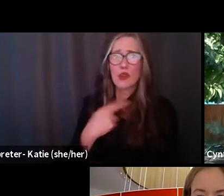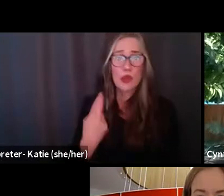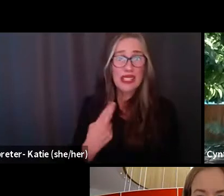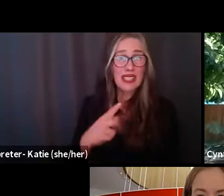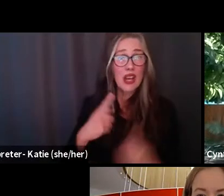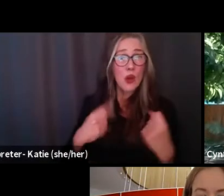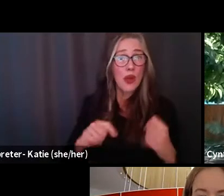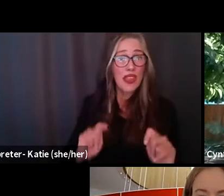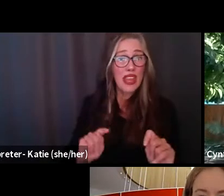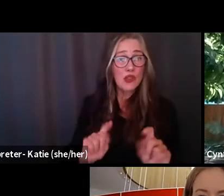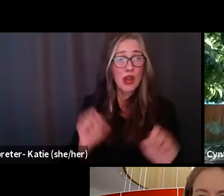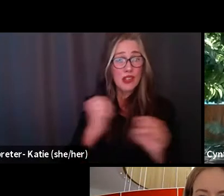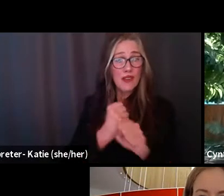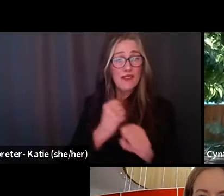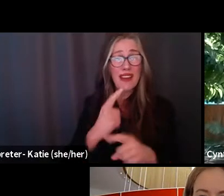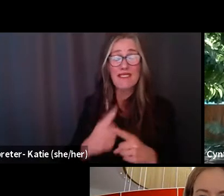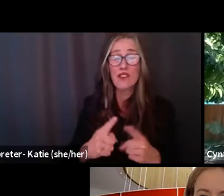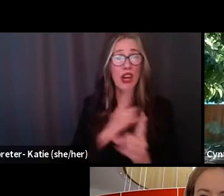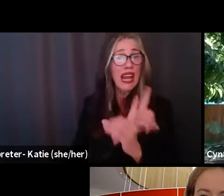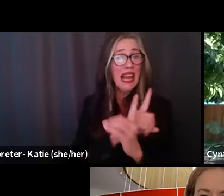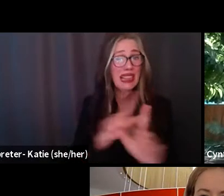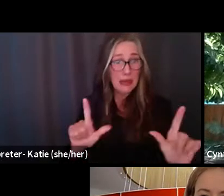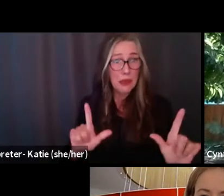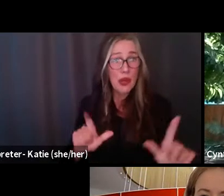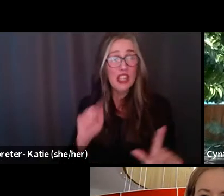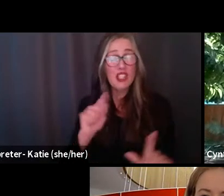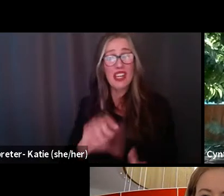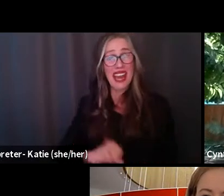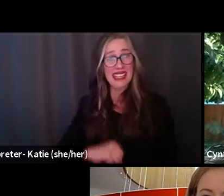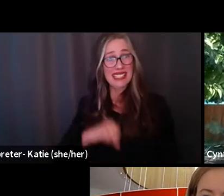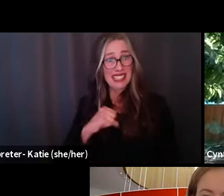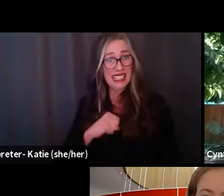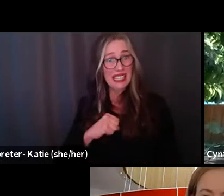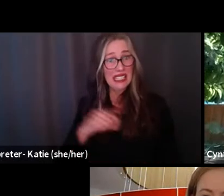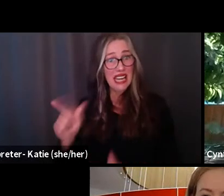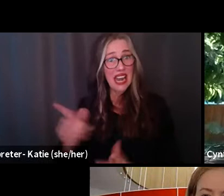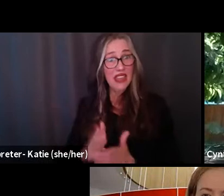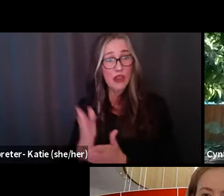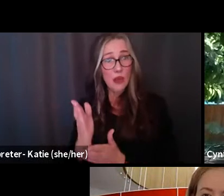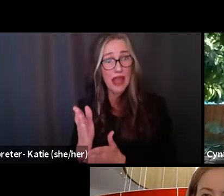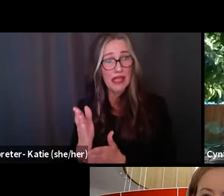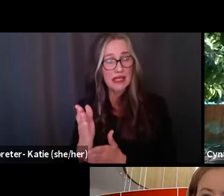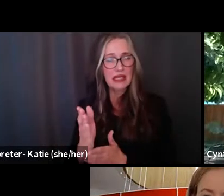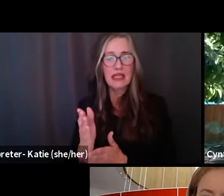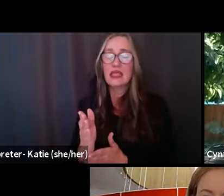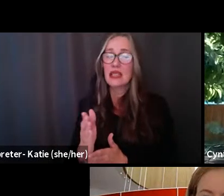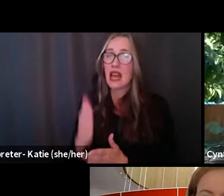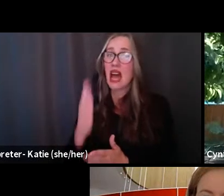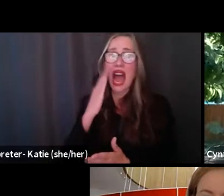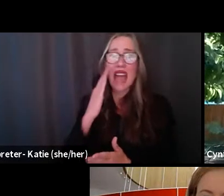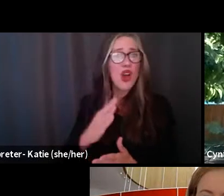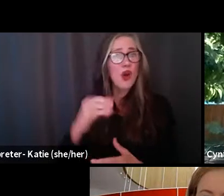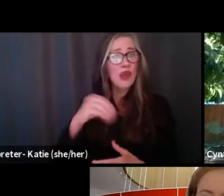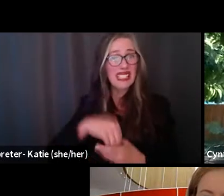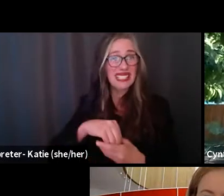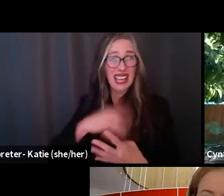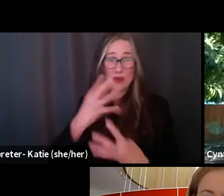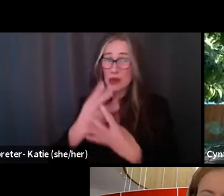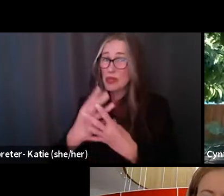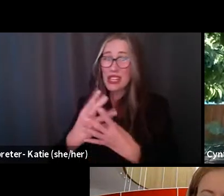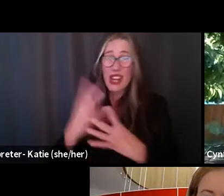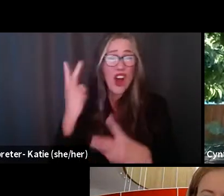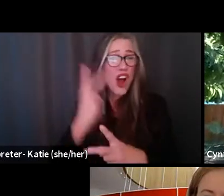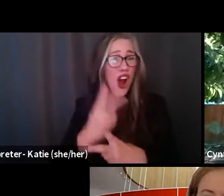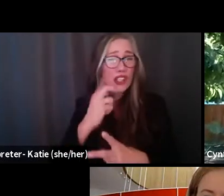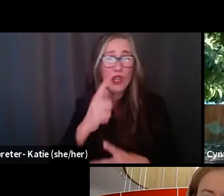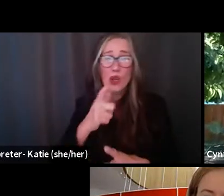liberation i can tell you from my own personal experience that it's easy to lose sight of who you are when you're in prison my